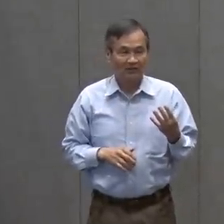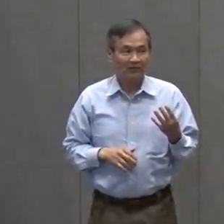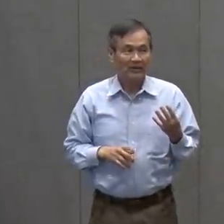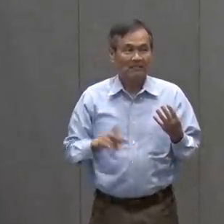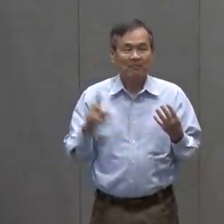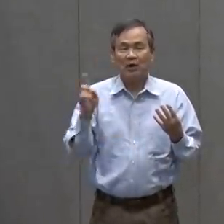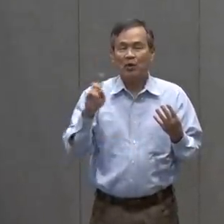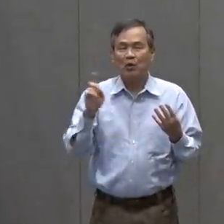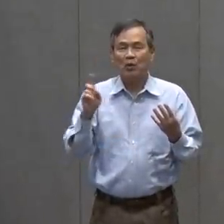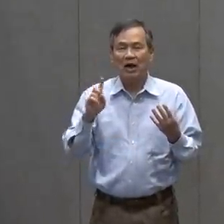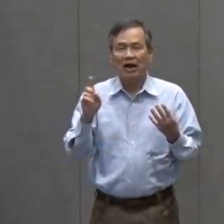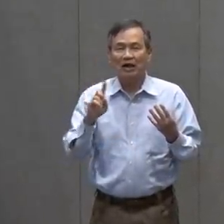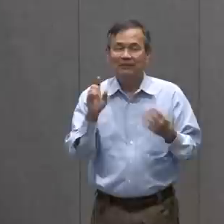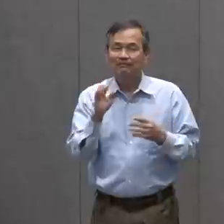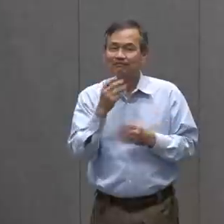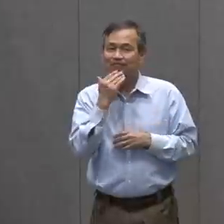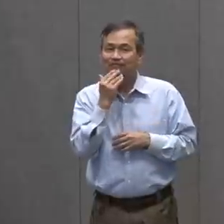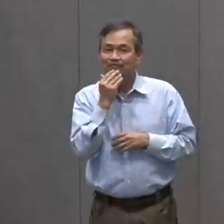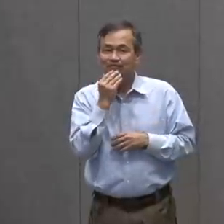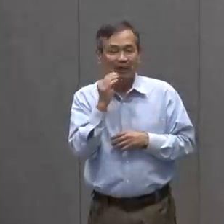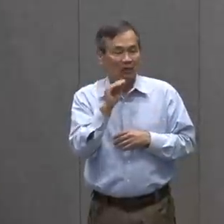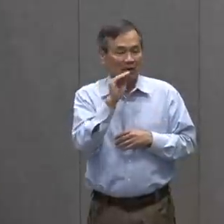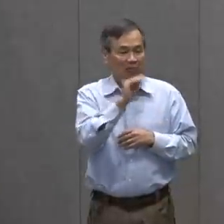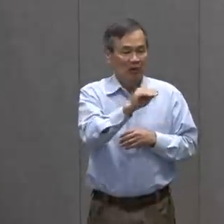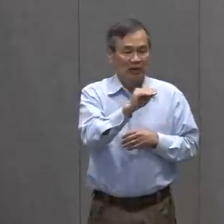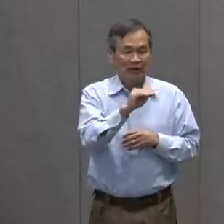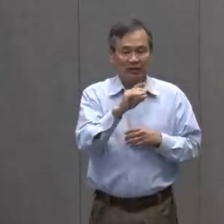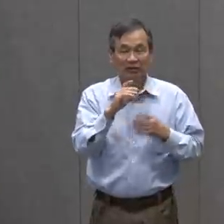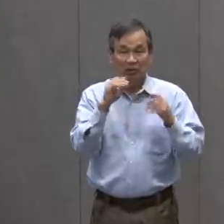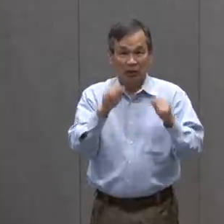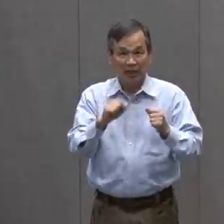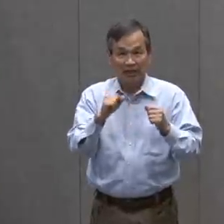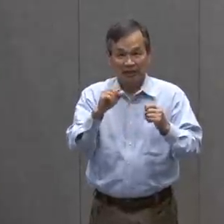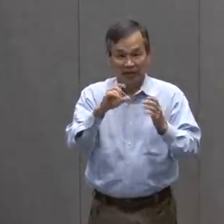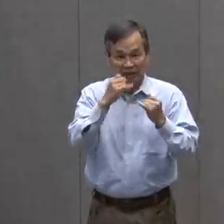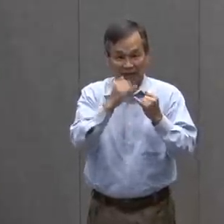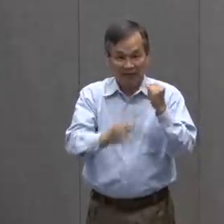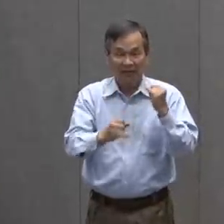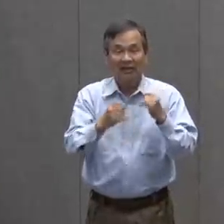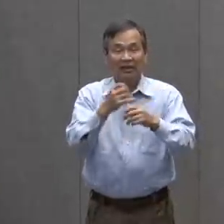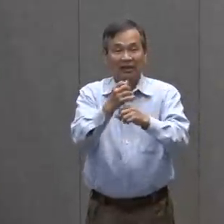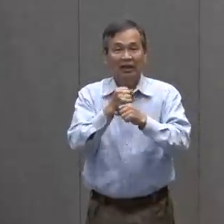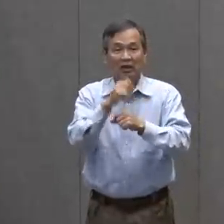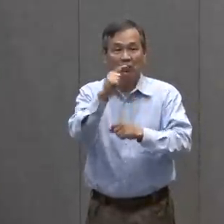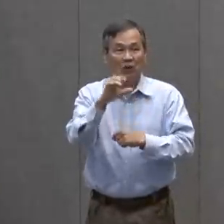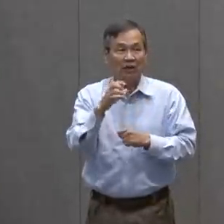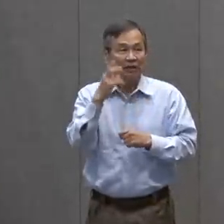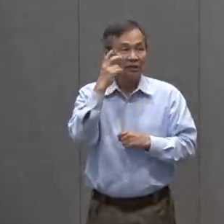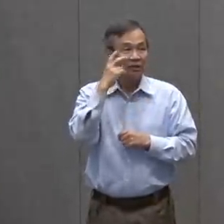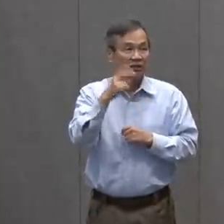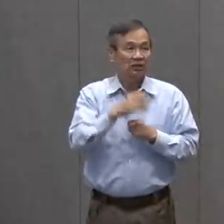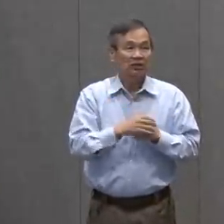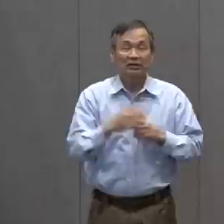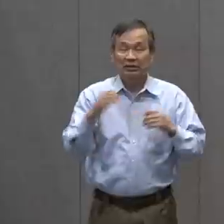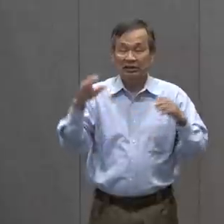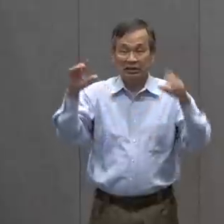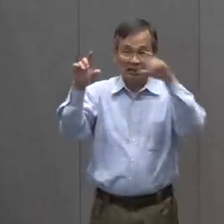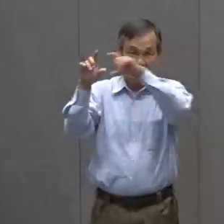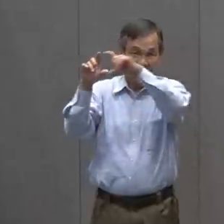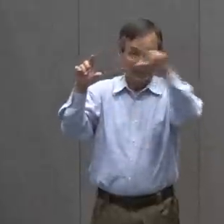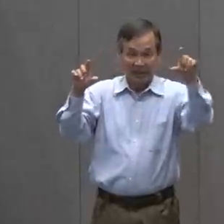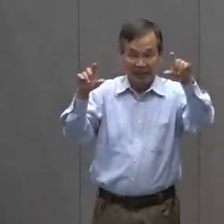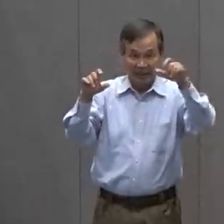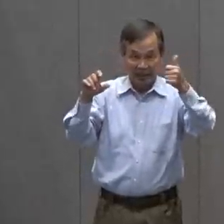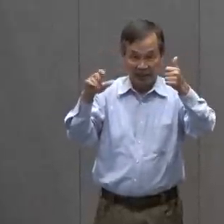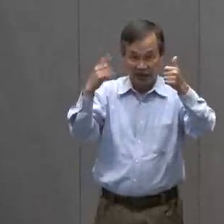beneficial to me to make 100. Remember, I have a number here that goes with tens and ones and a tens and